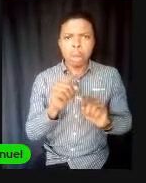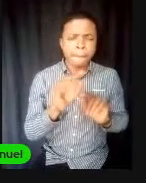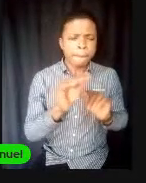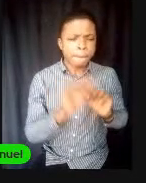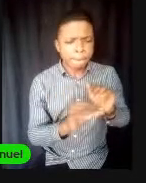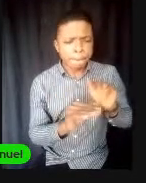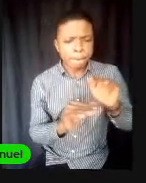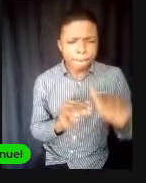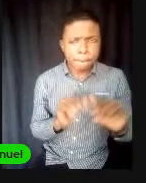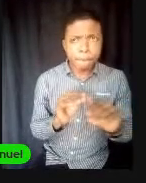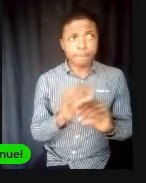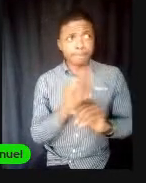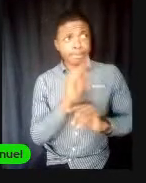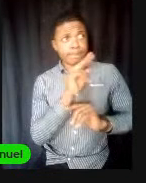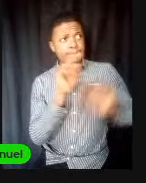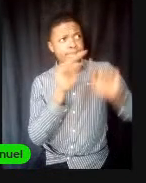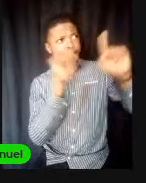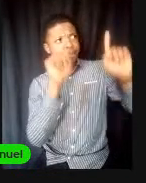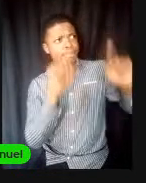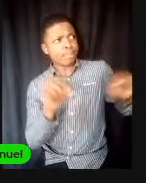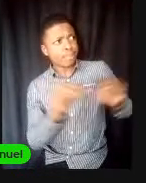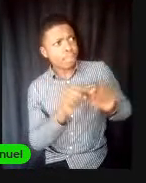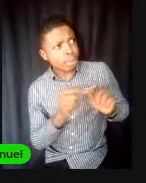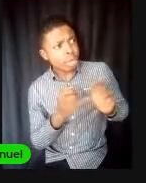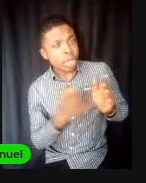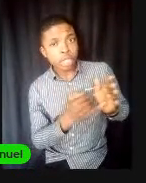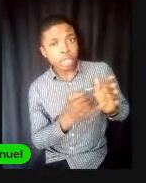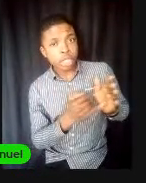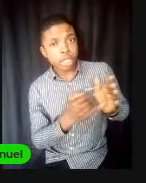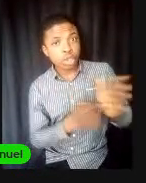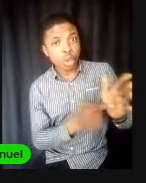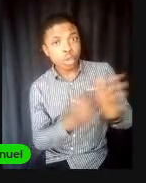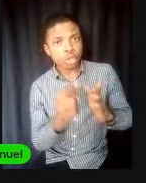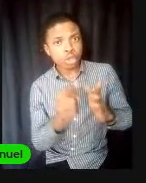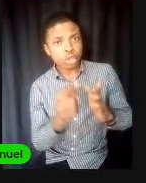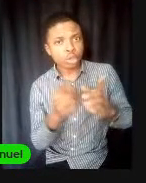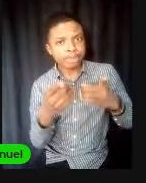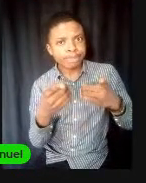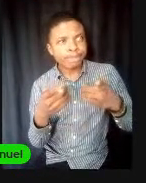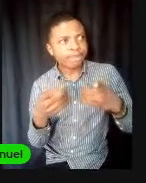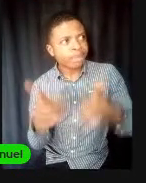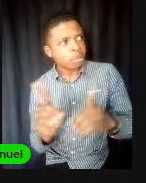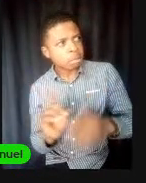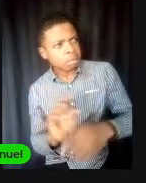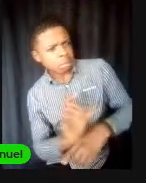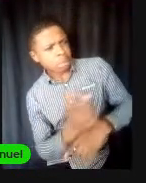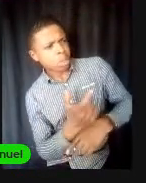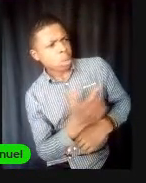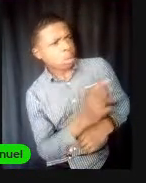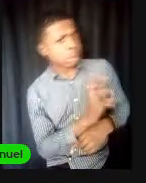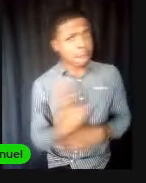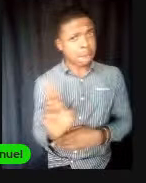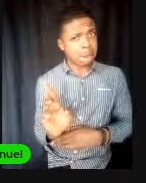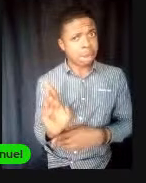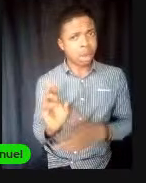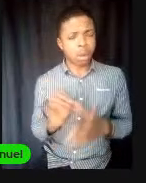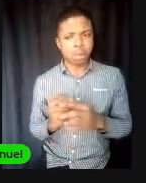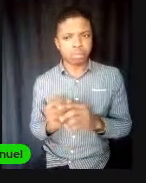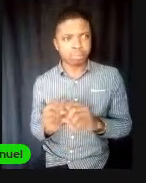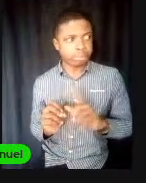place you're going, or follow here, or turn right, or turn left, or keep